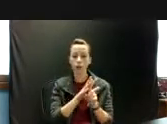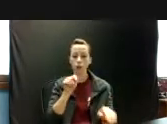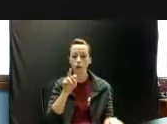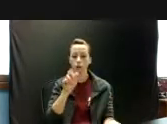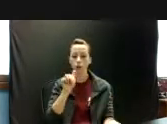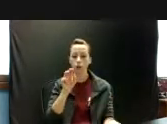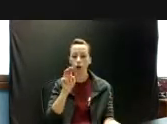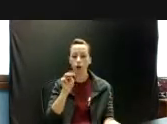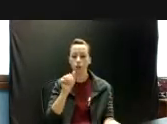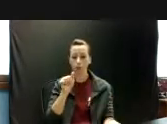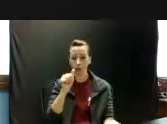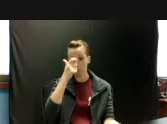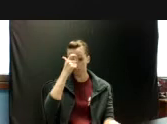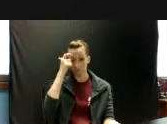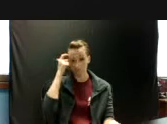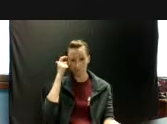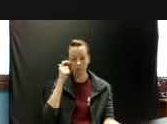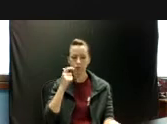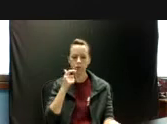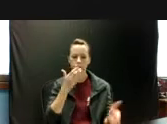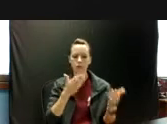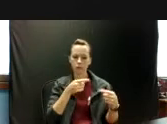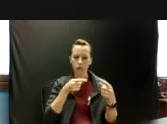health, we've got to figure out how we can help.